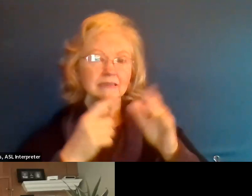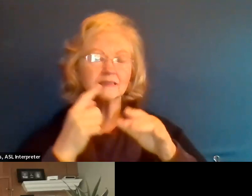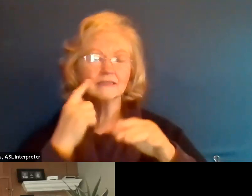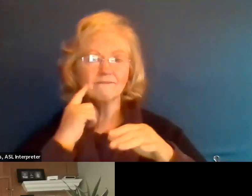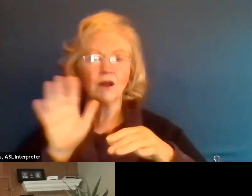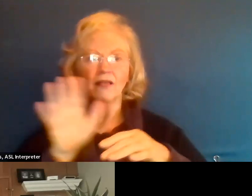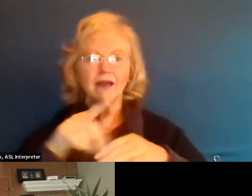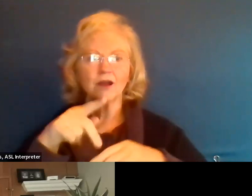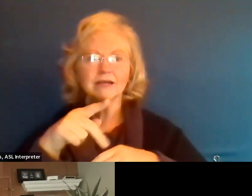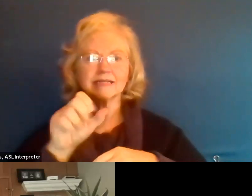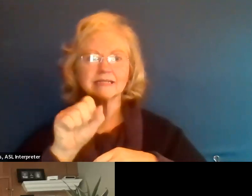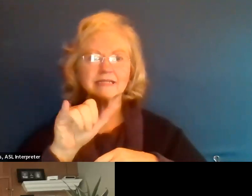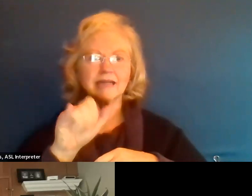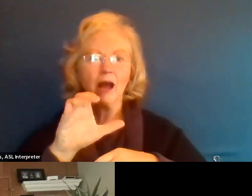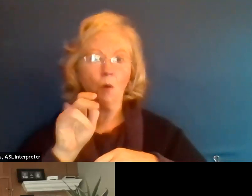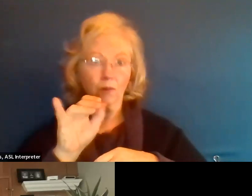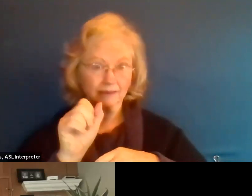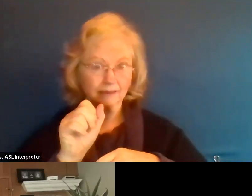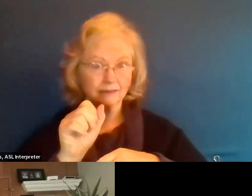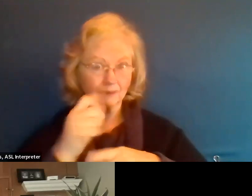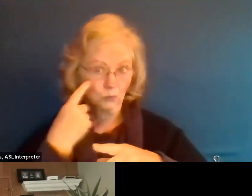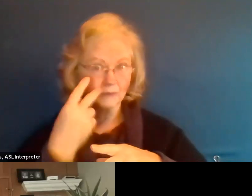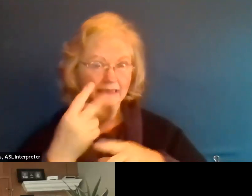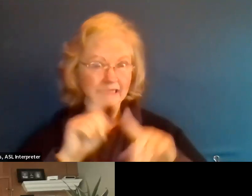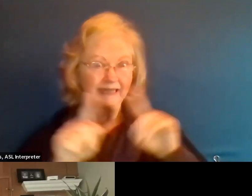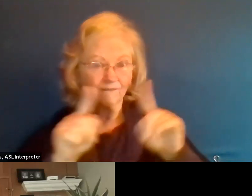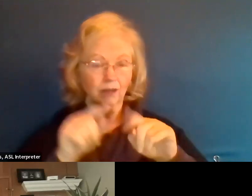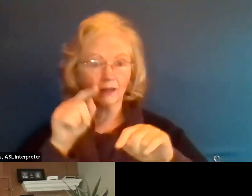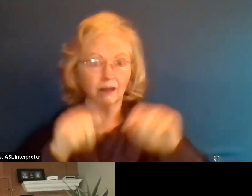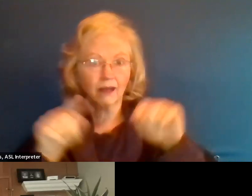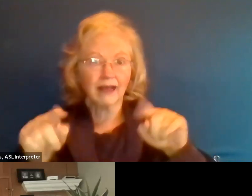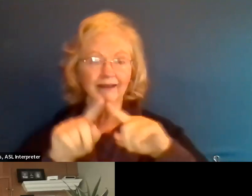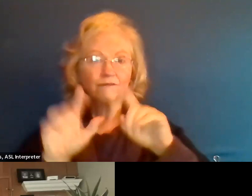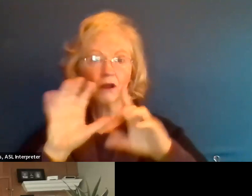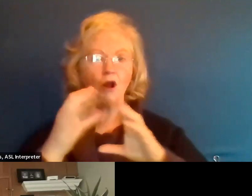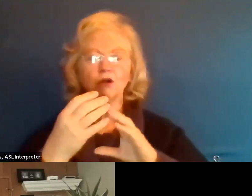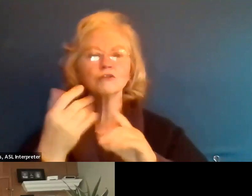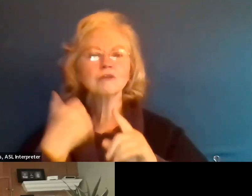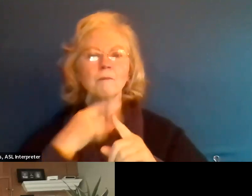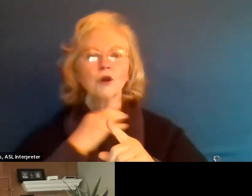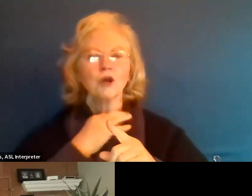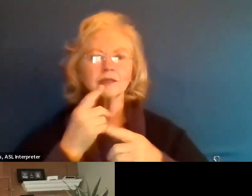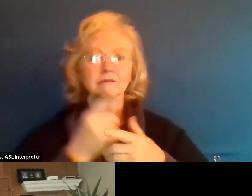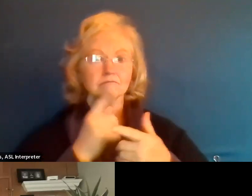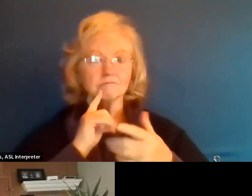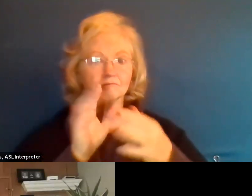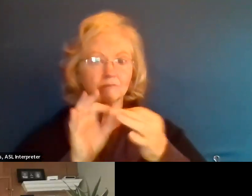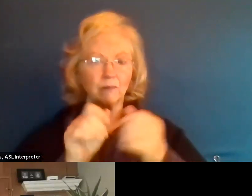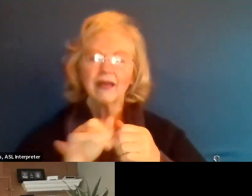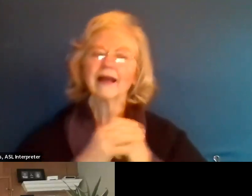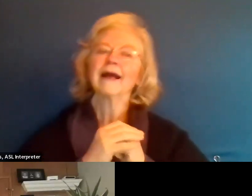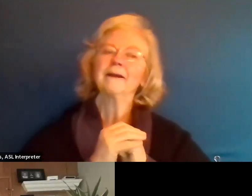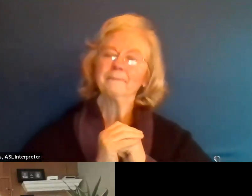across cultures, or whether there's any indication of that, or what some discoveries might be in that regard.